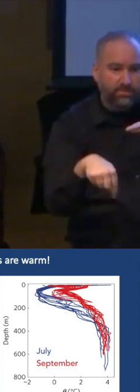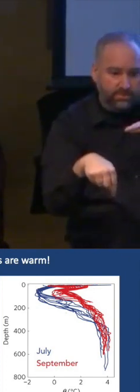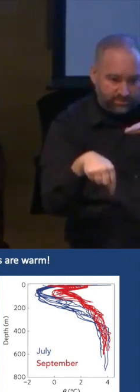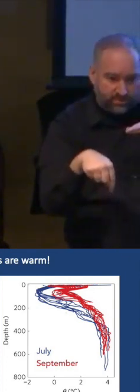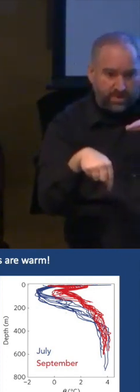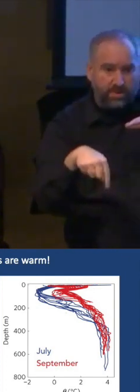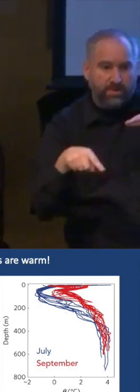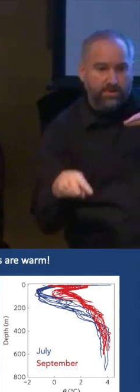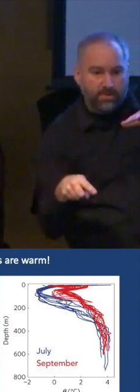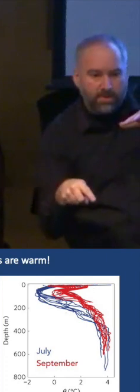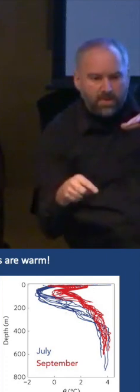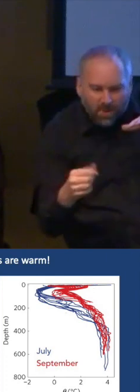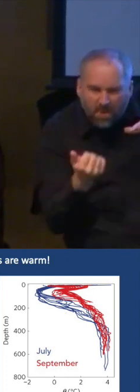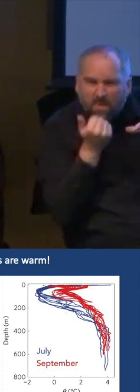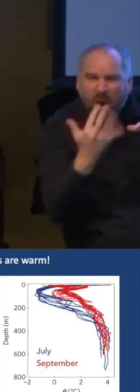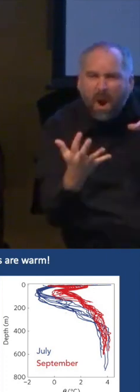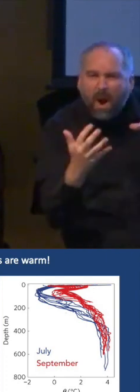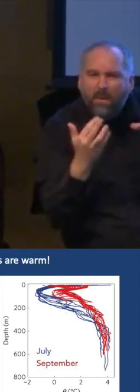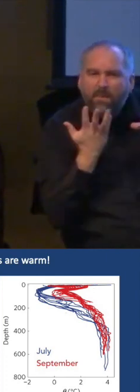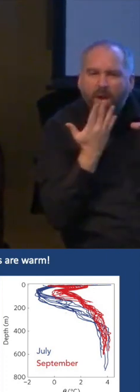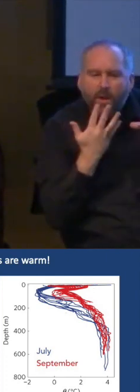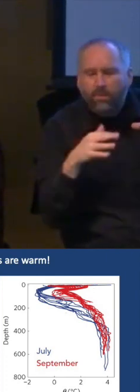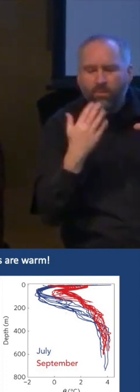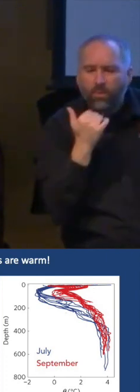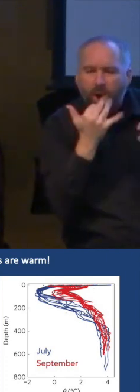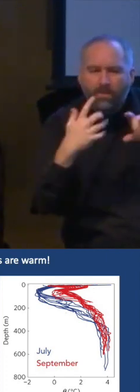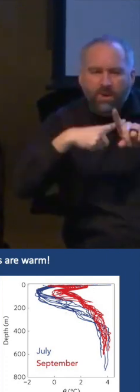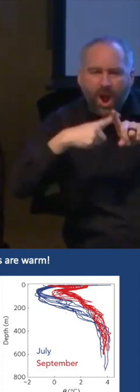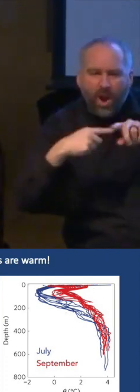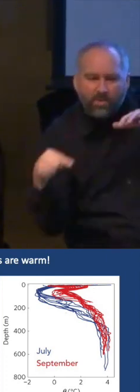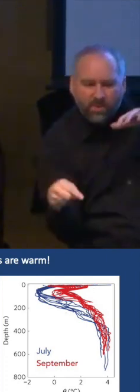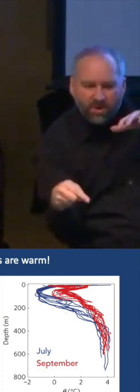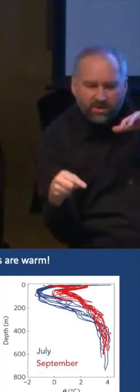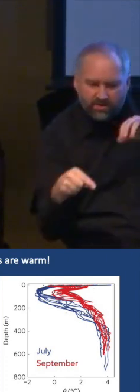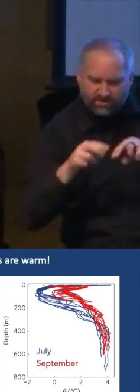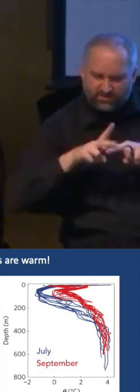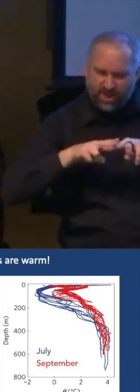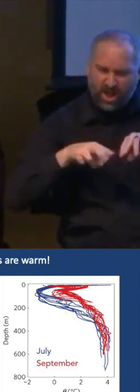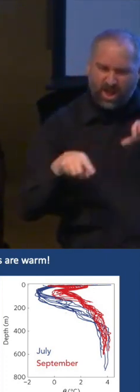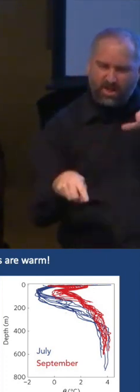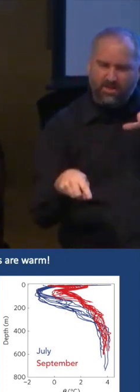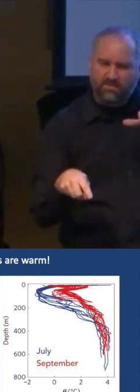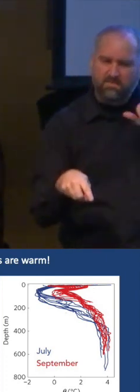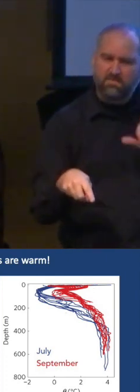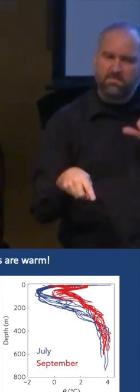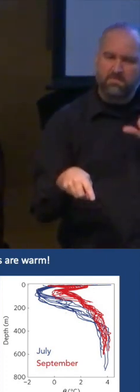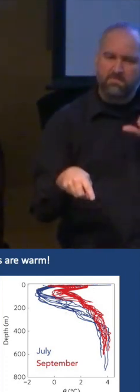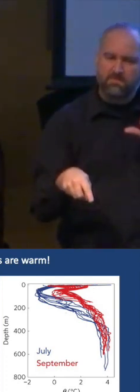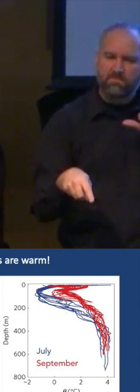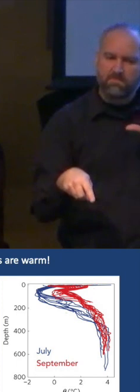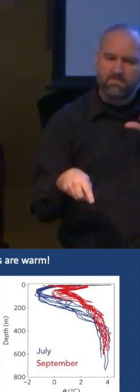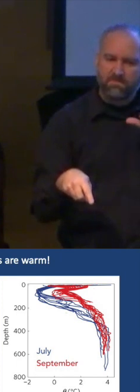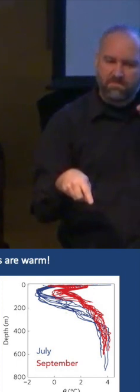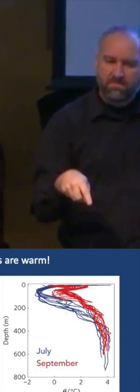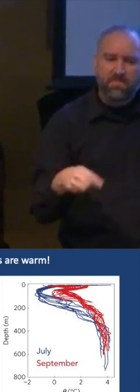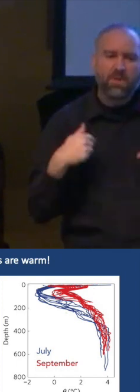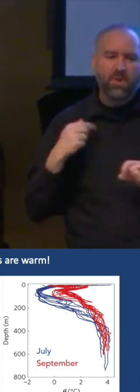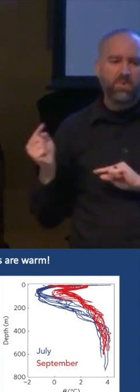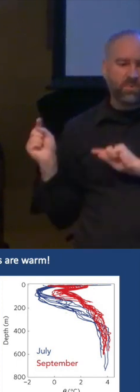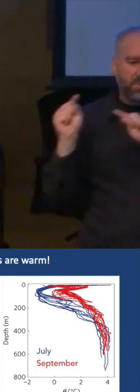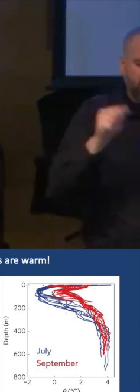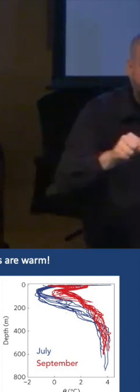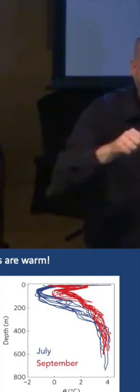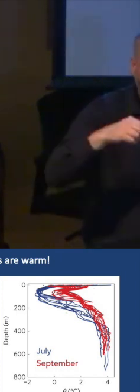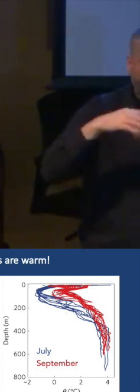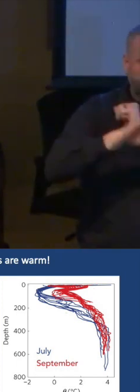layer were warm and salty. And we went back in September and confirmed this. So